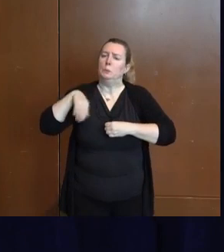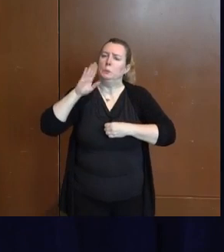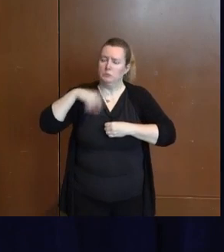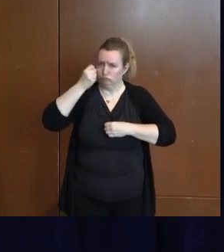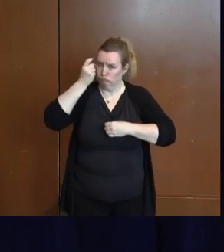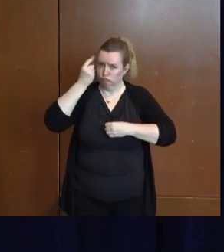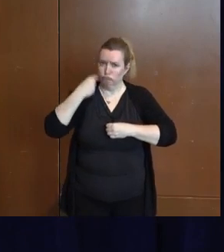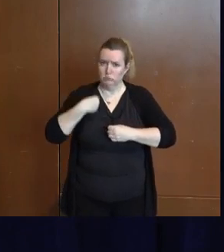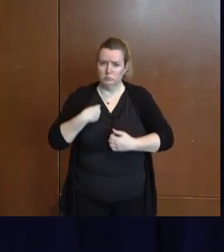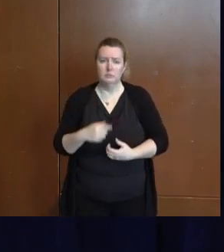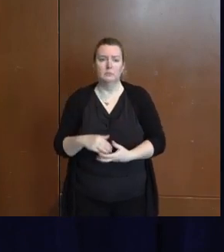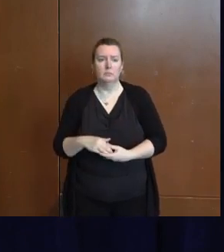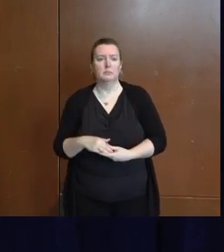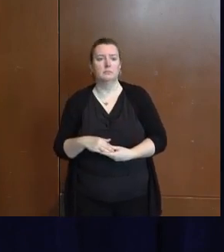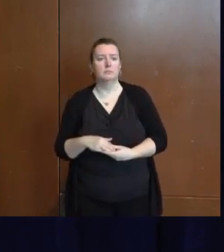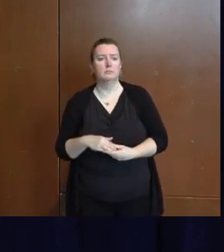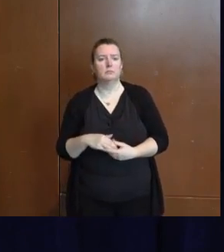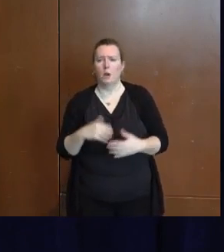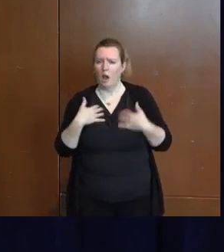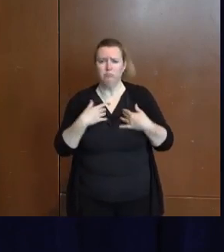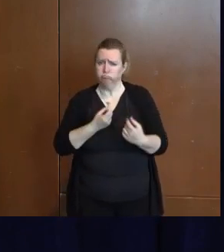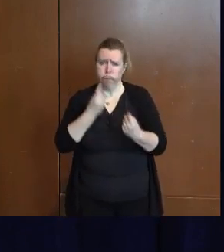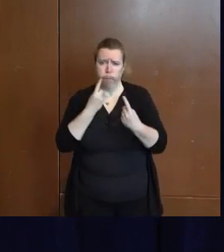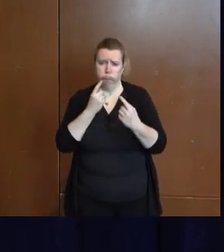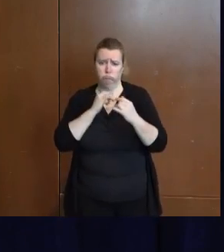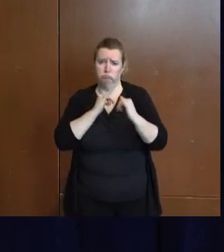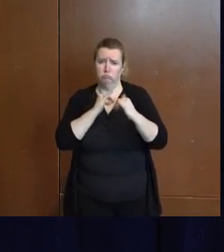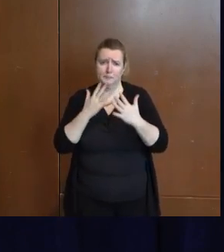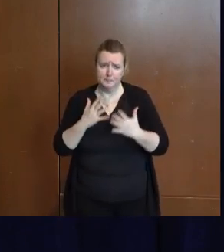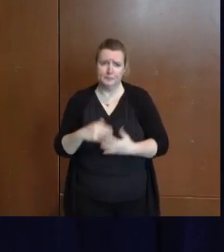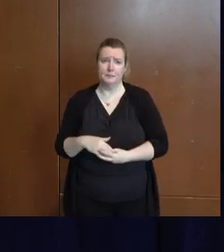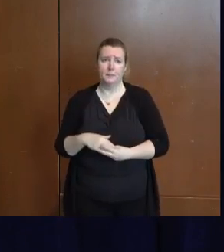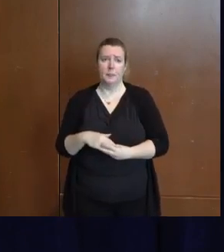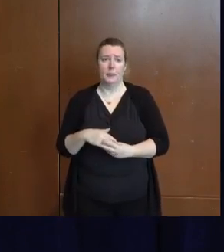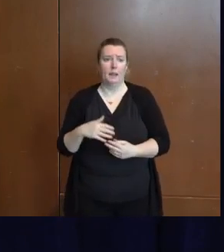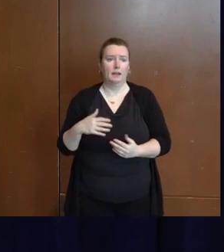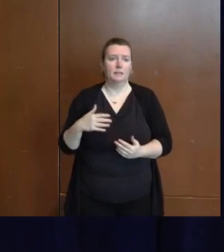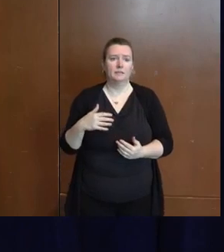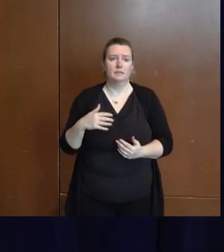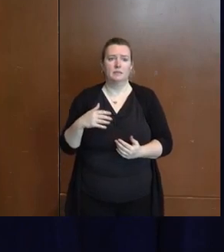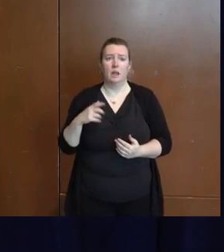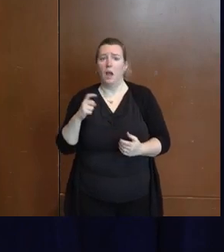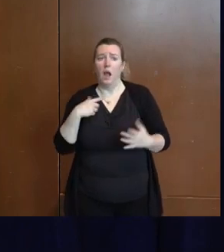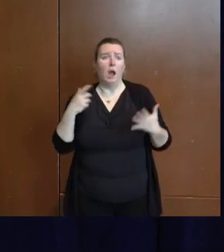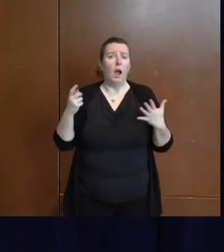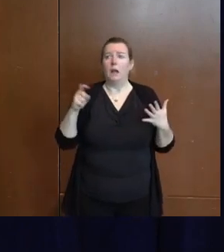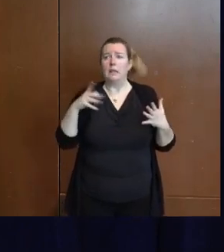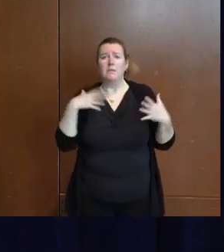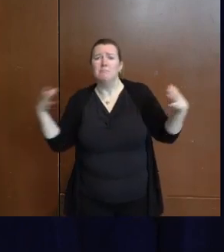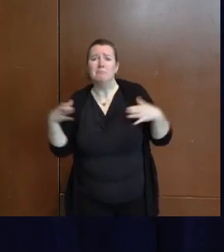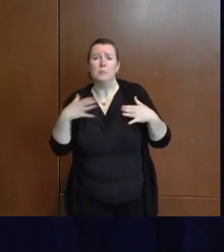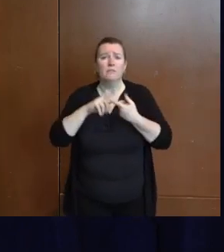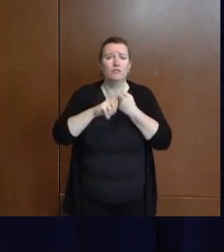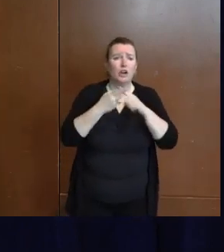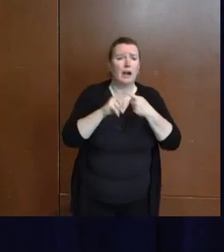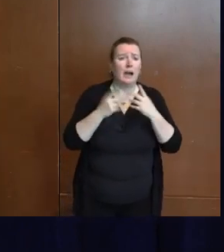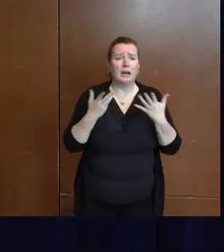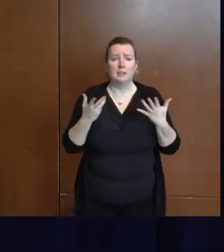get solace by gathering and being with one another. So I want to remind you again to reach out, talk to your family and